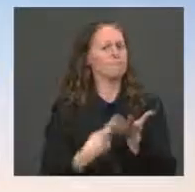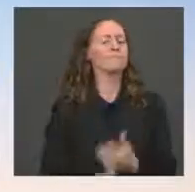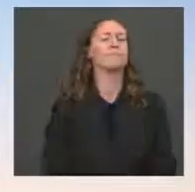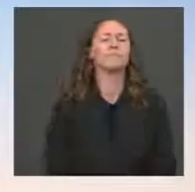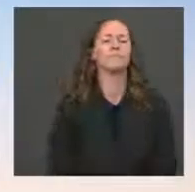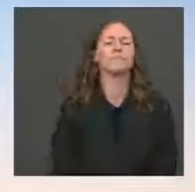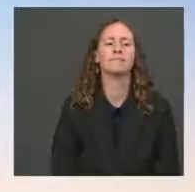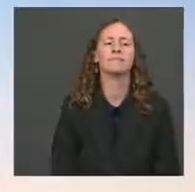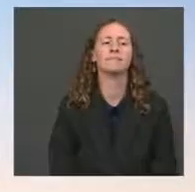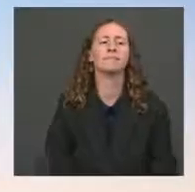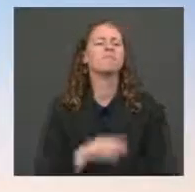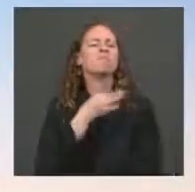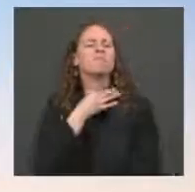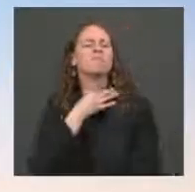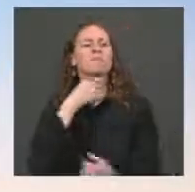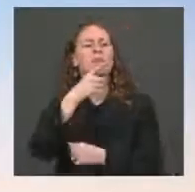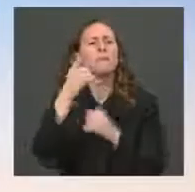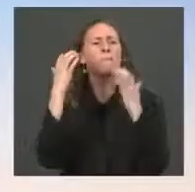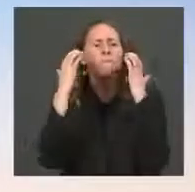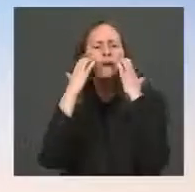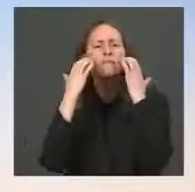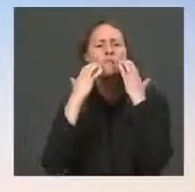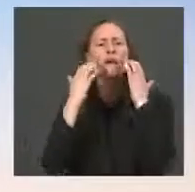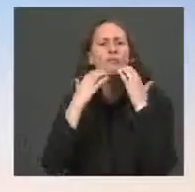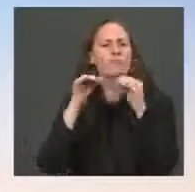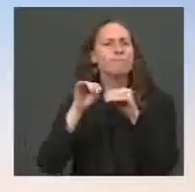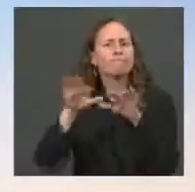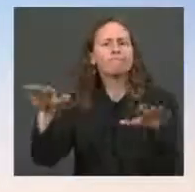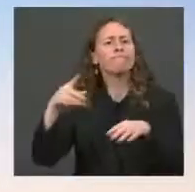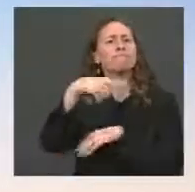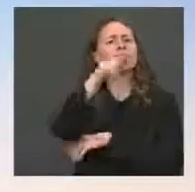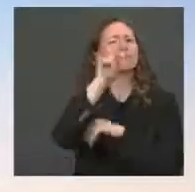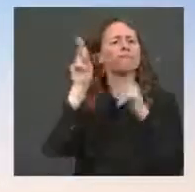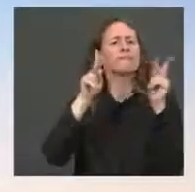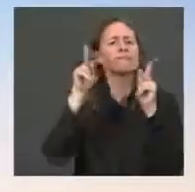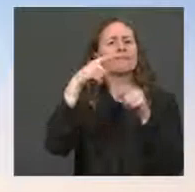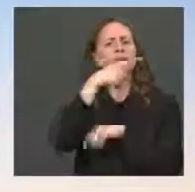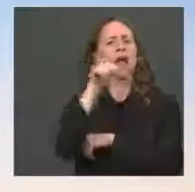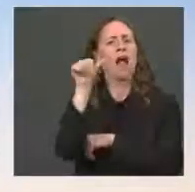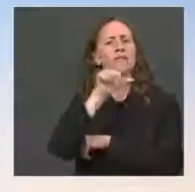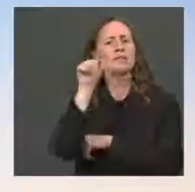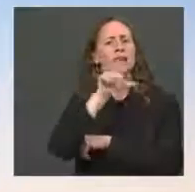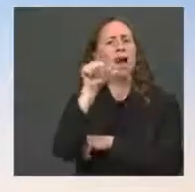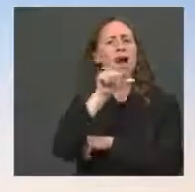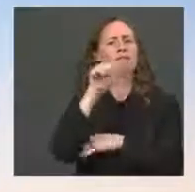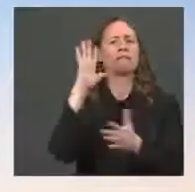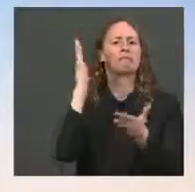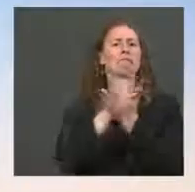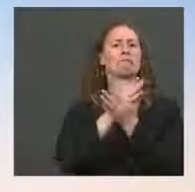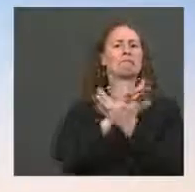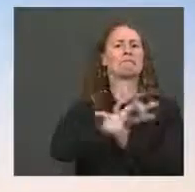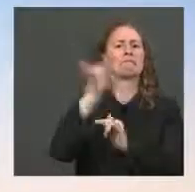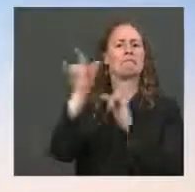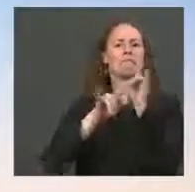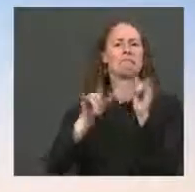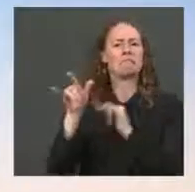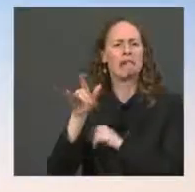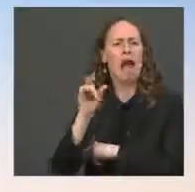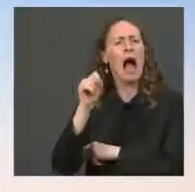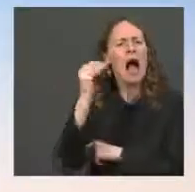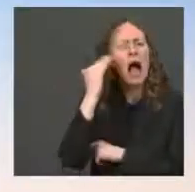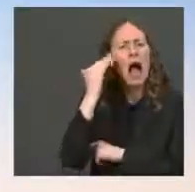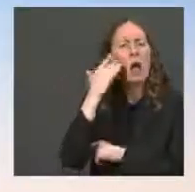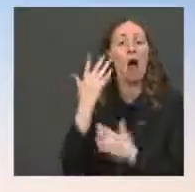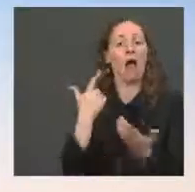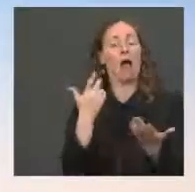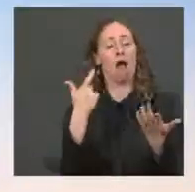the suspension of flights of Afghan allies to the U.S.? Let me give you, I don't know how much you know, but I'll tell you what I know and then we'll see.